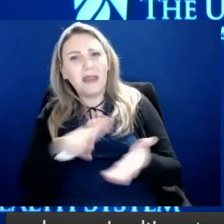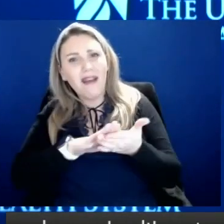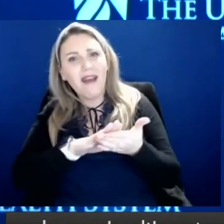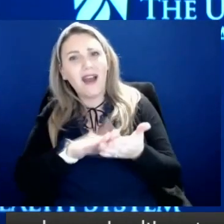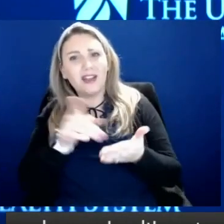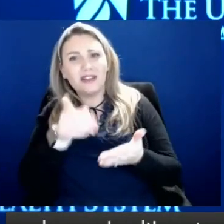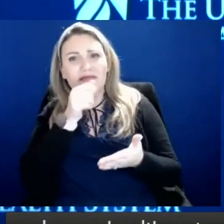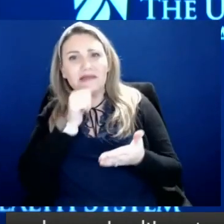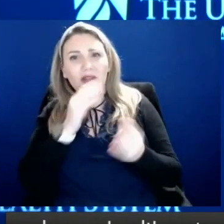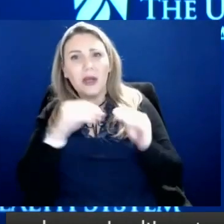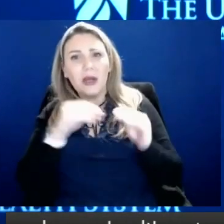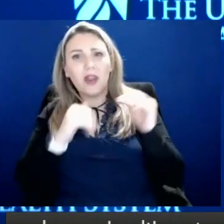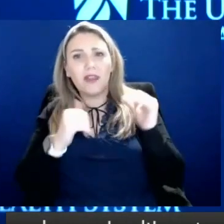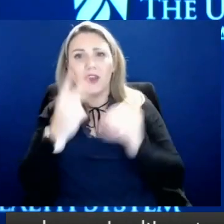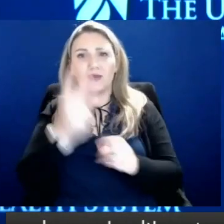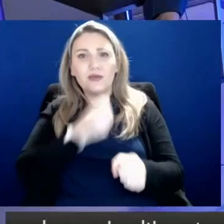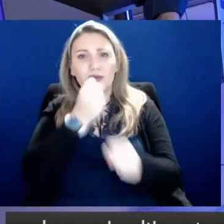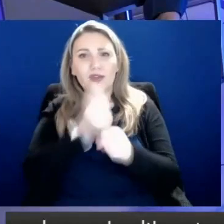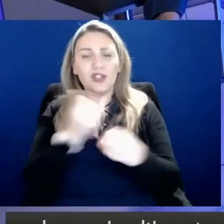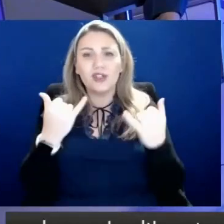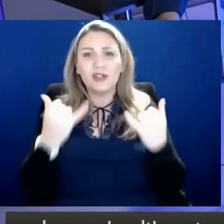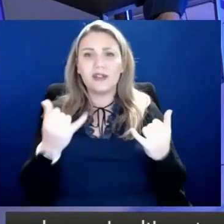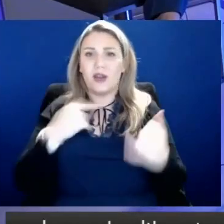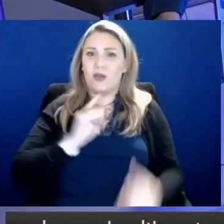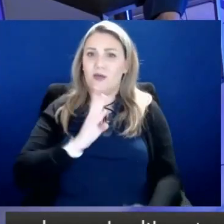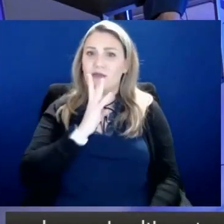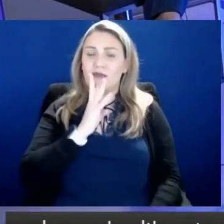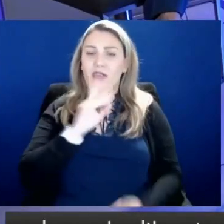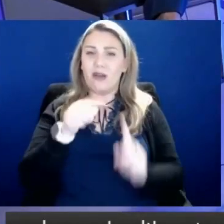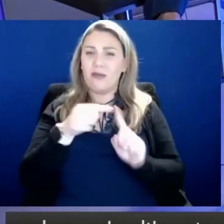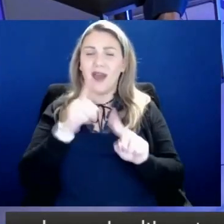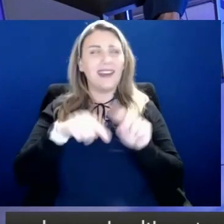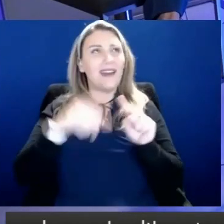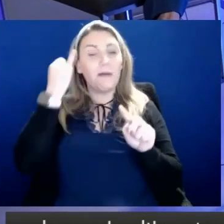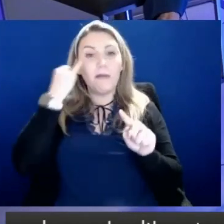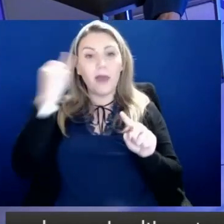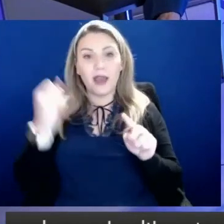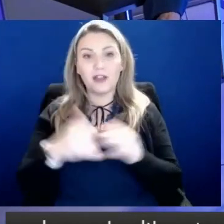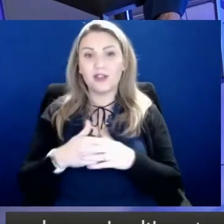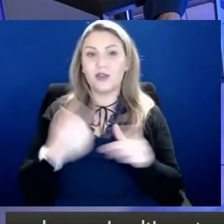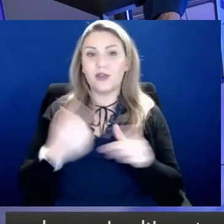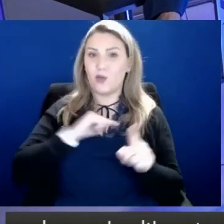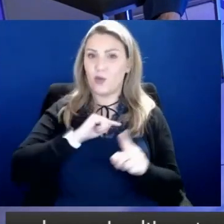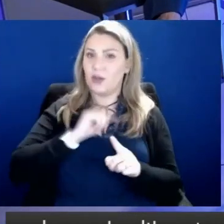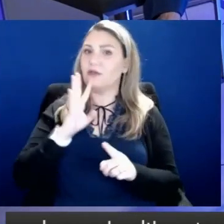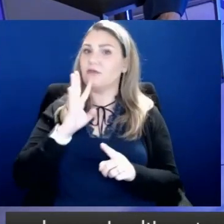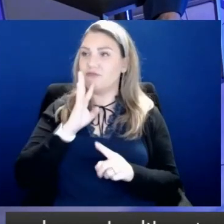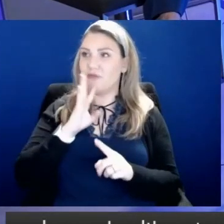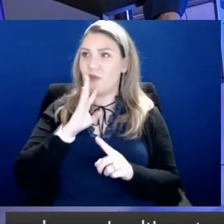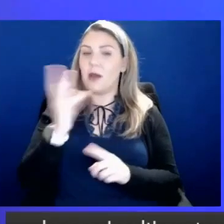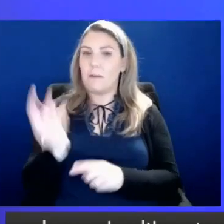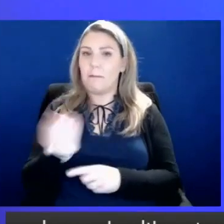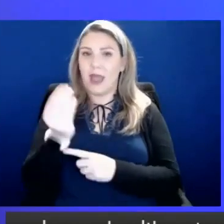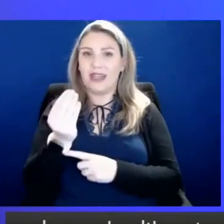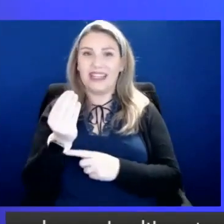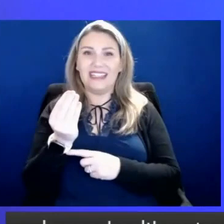now. Right. And we And talked I about, can't even imagine that. like on Monday, we talked about like anniversaries,